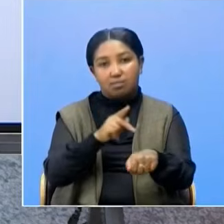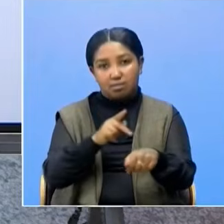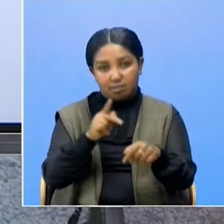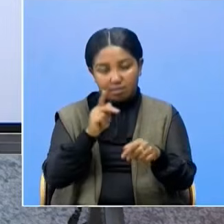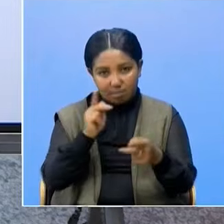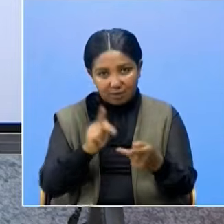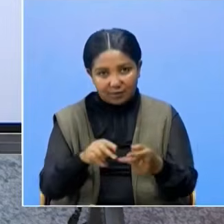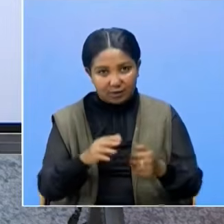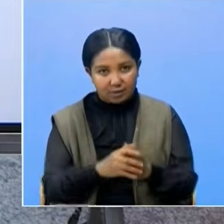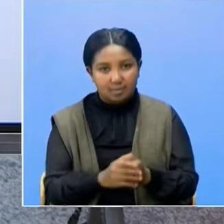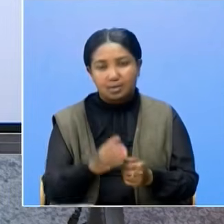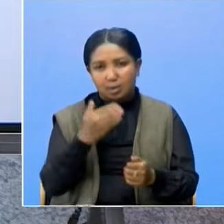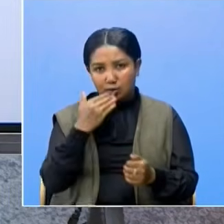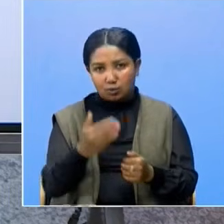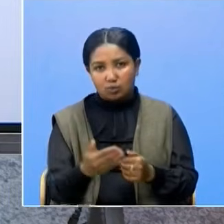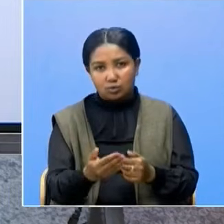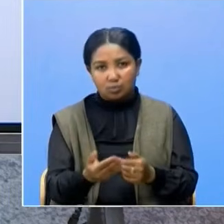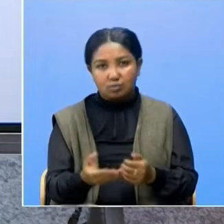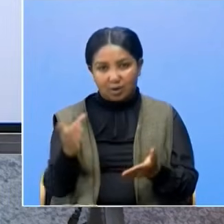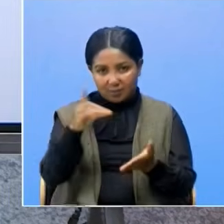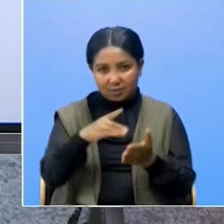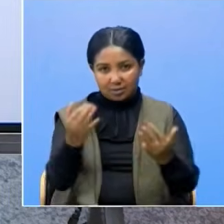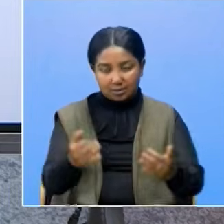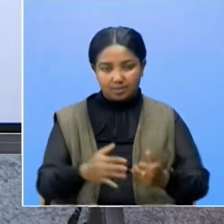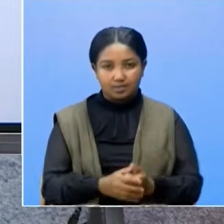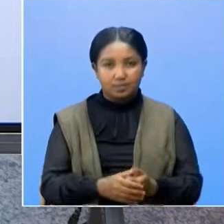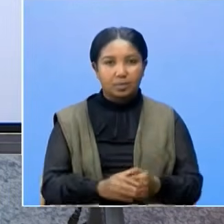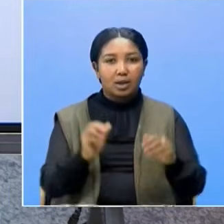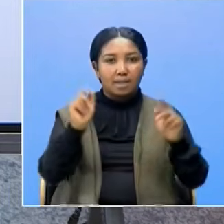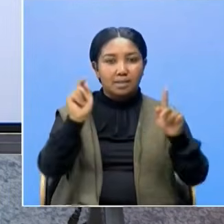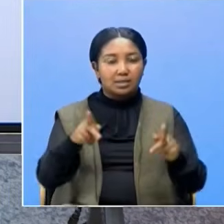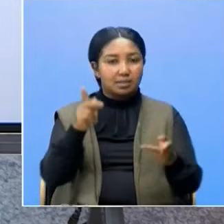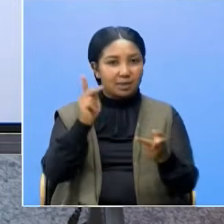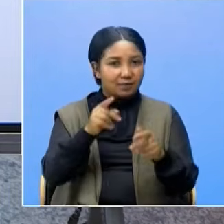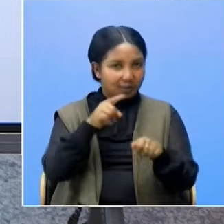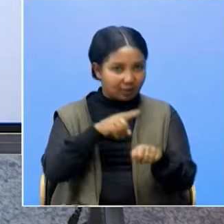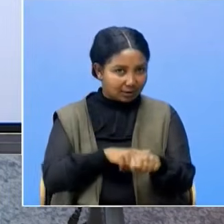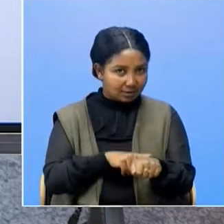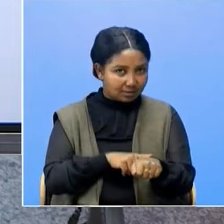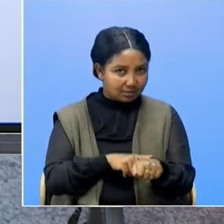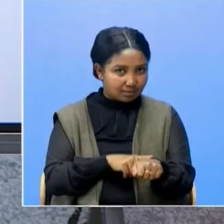Okay? Good. Let us revise it. Present perfect